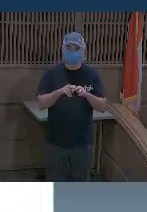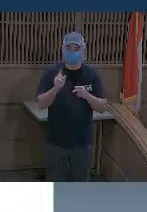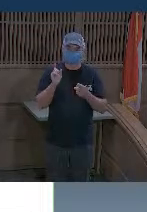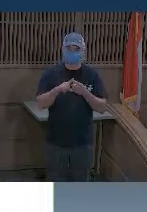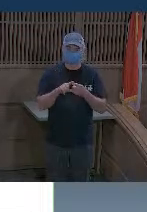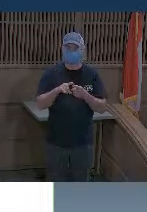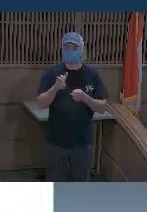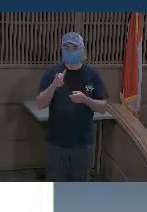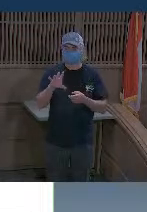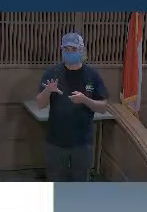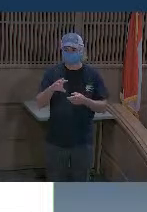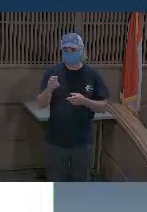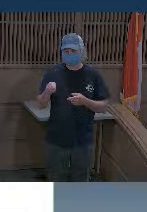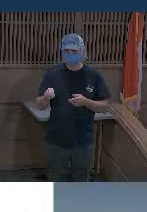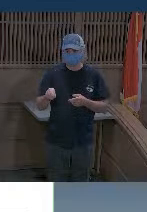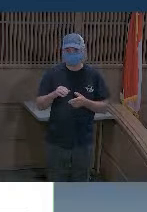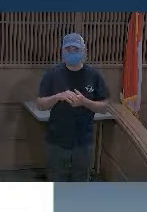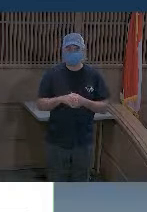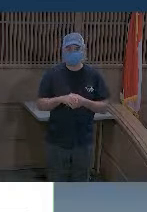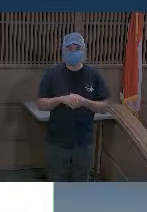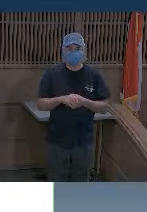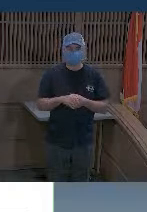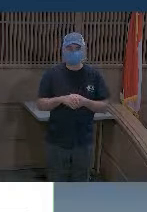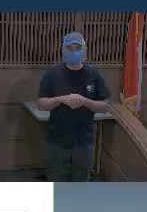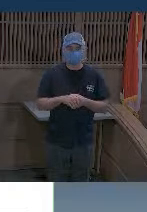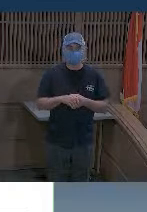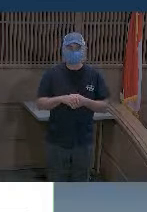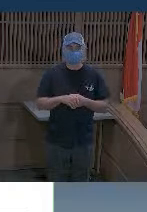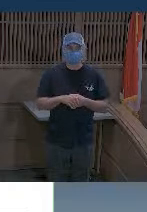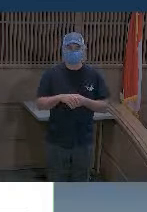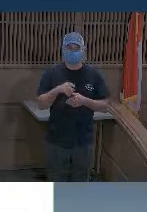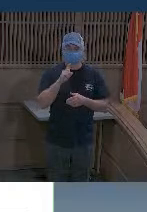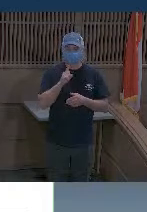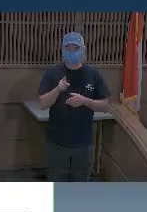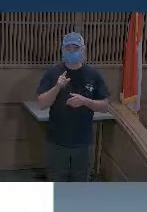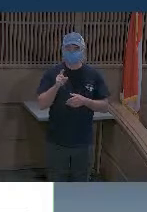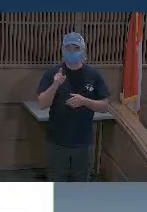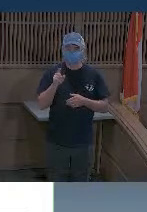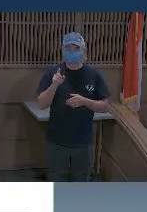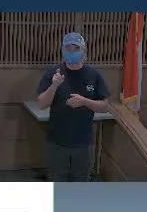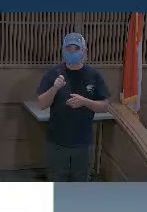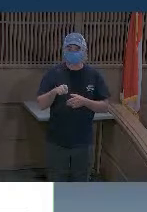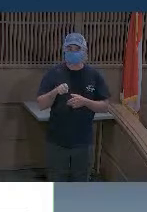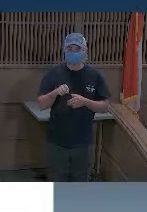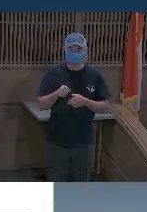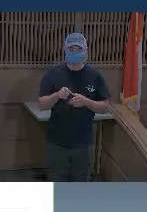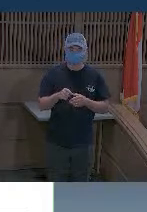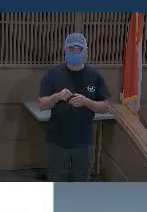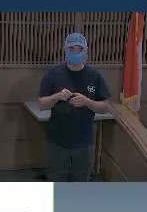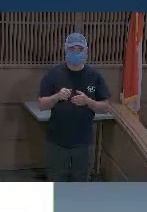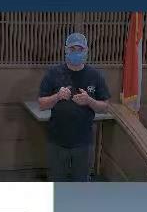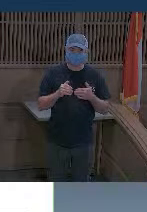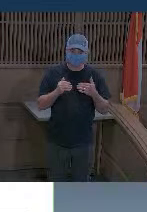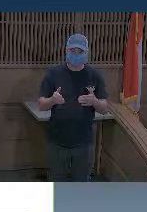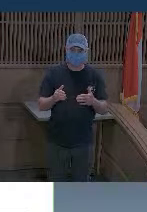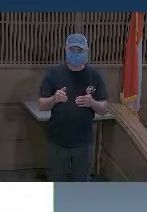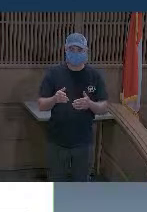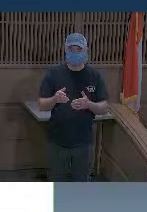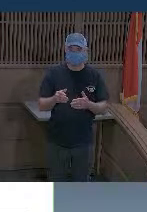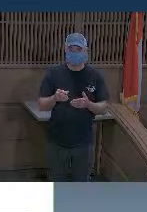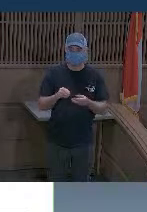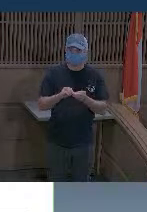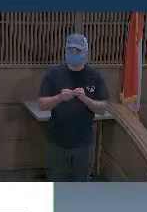going to continue to push those efforts if we can. We really ought to get and need to get those numbers up in order to prevent